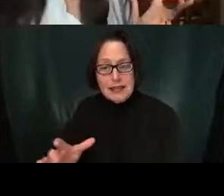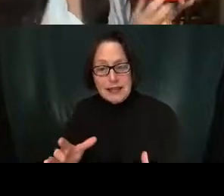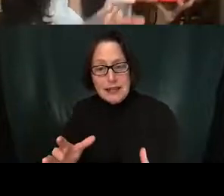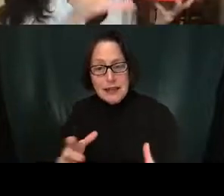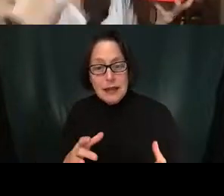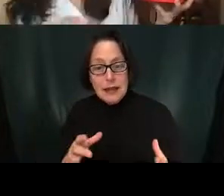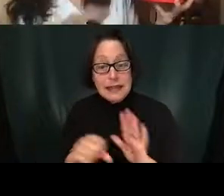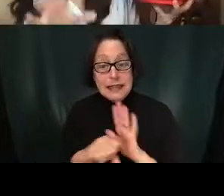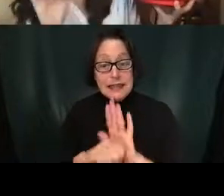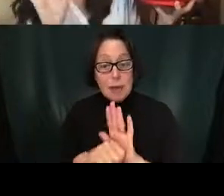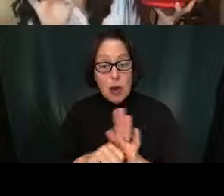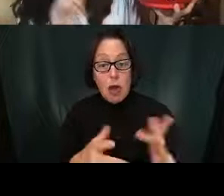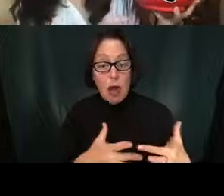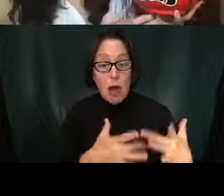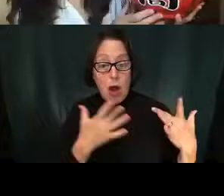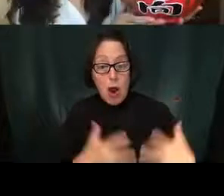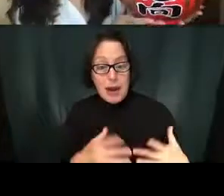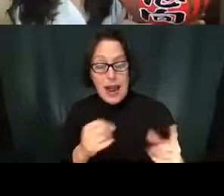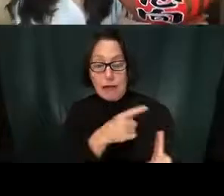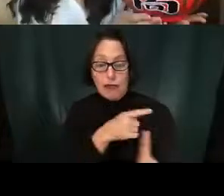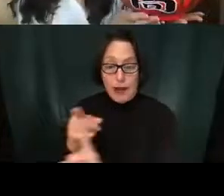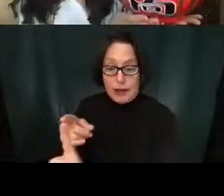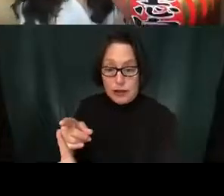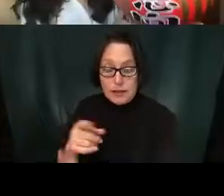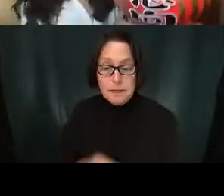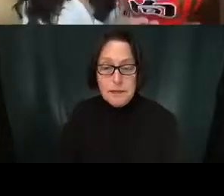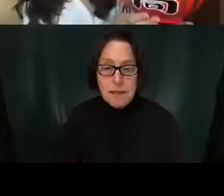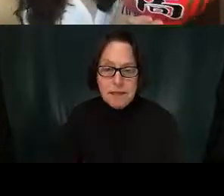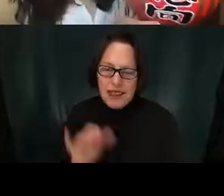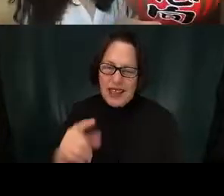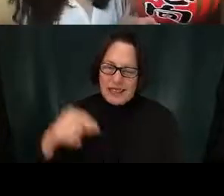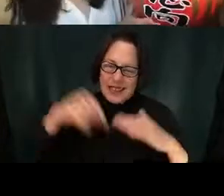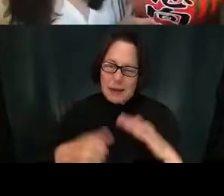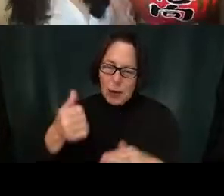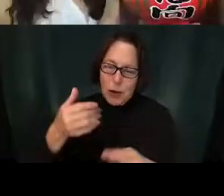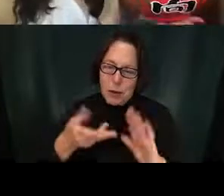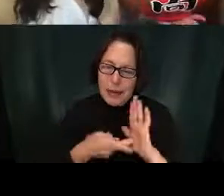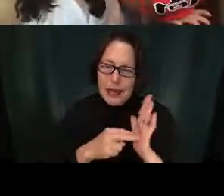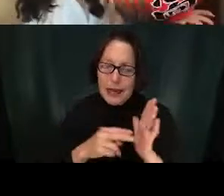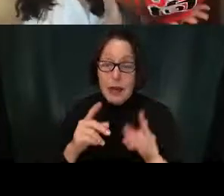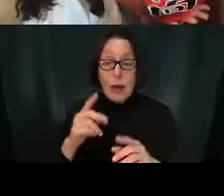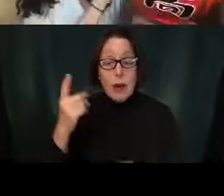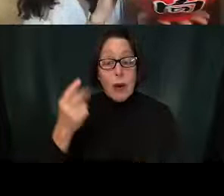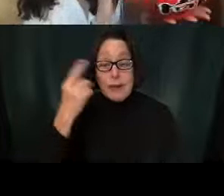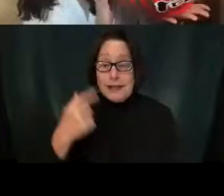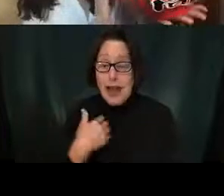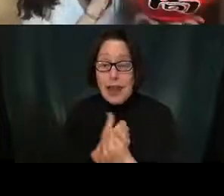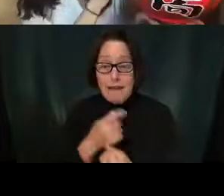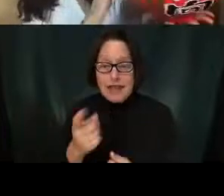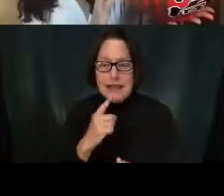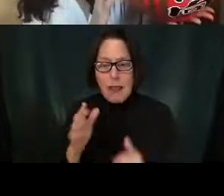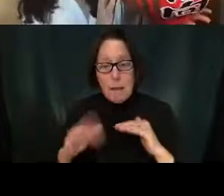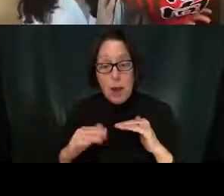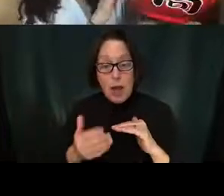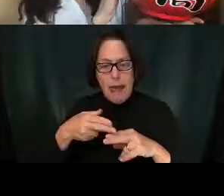one means direction. And that's how I got that deeper meaning. One of the reasons I really love Daruma dolls is they're weighted at the bottom.